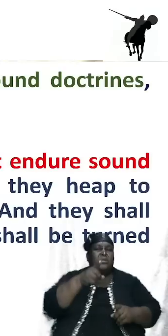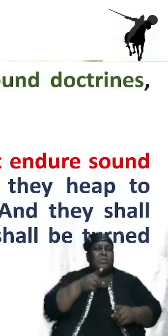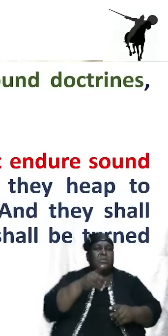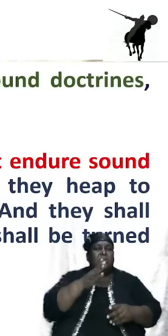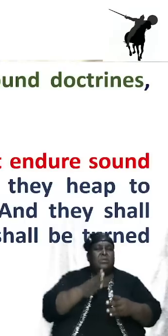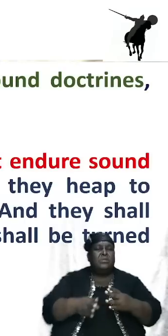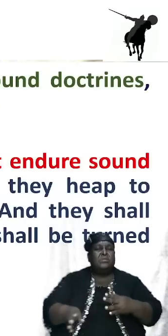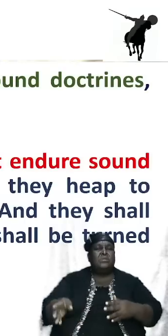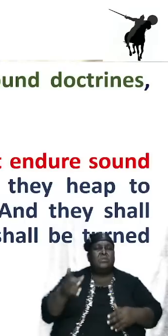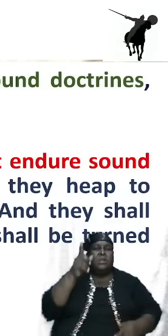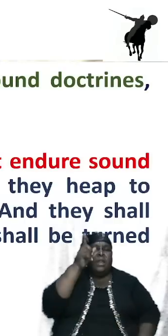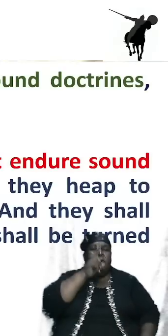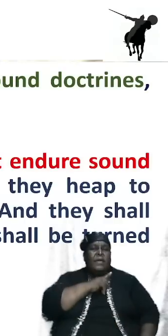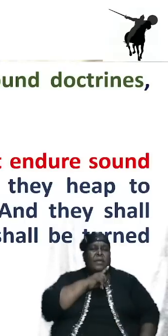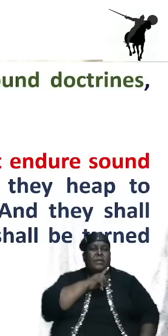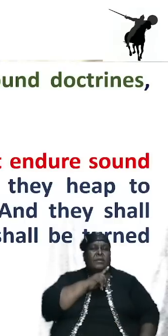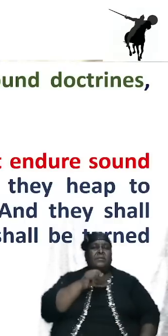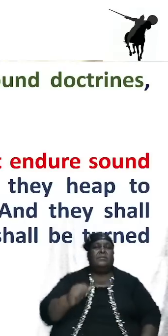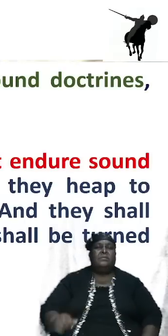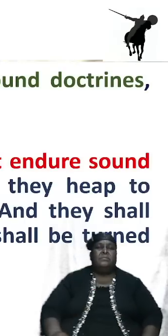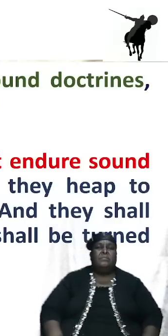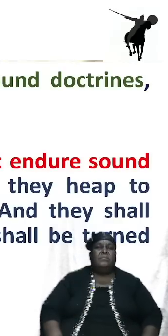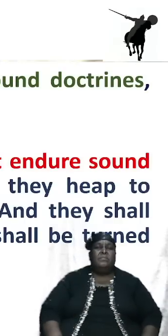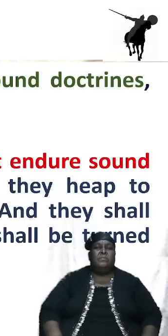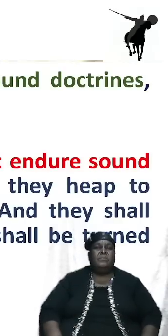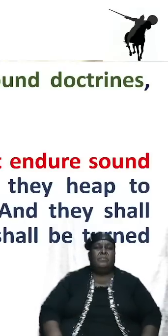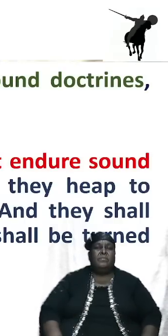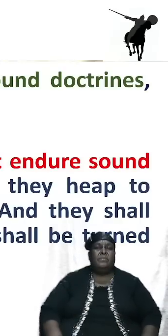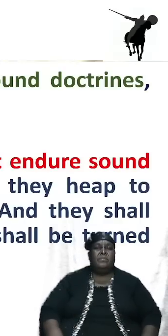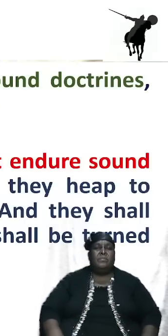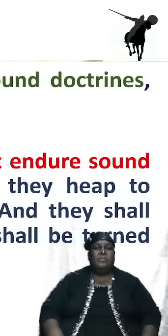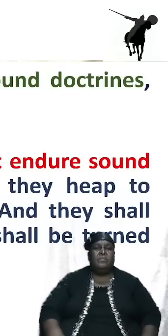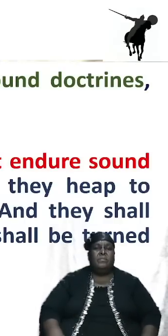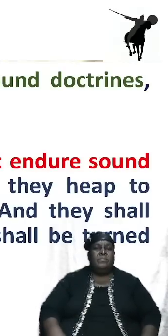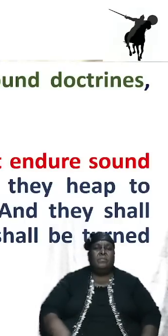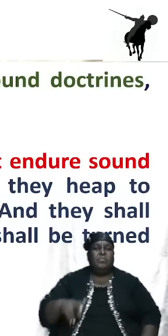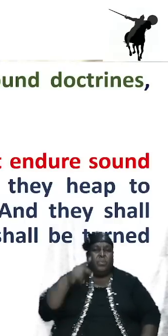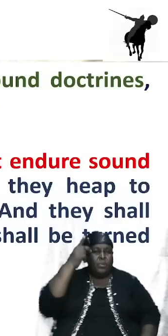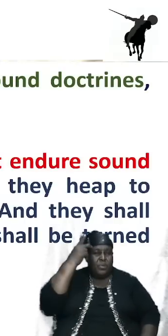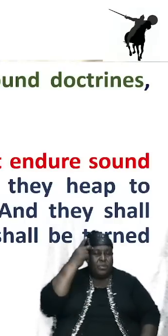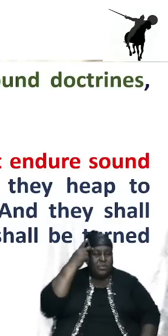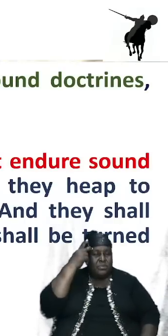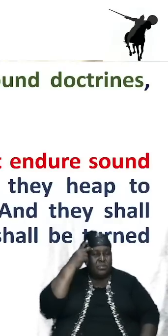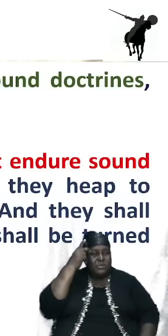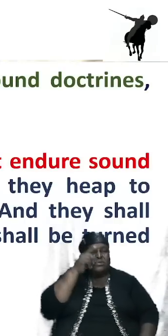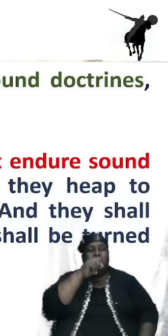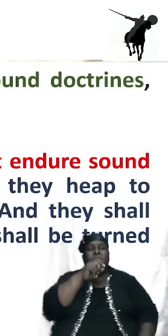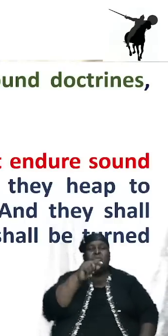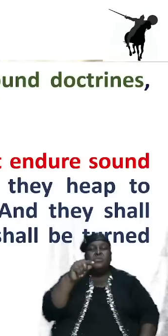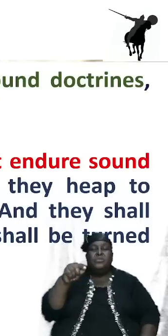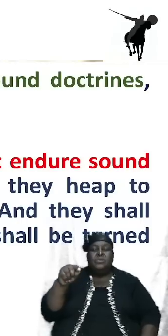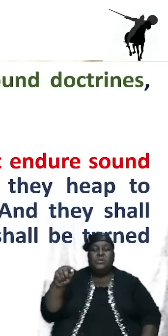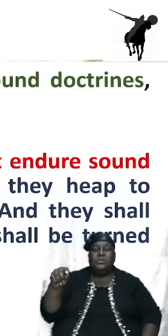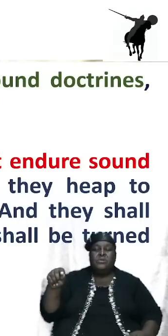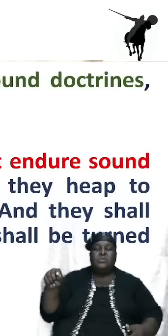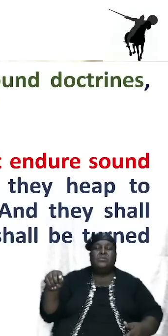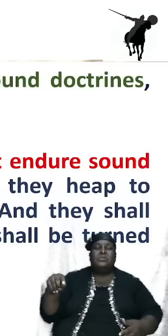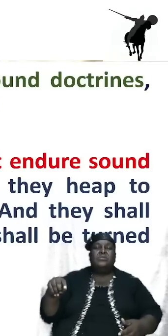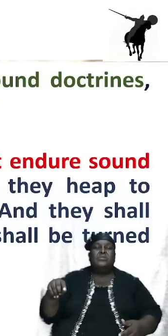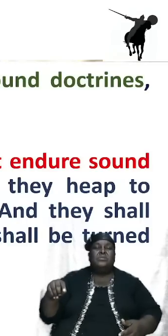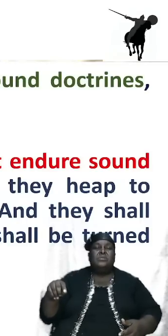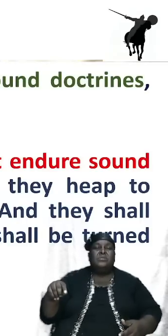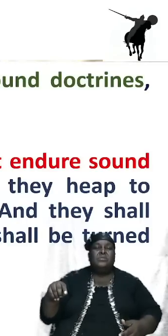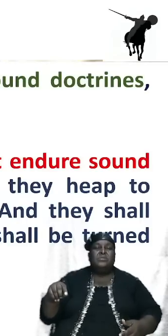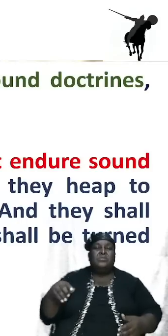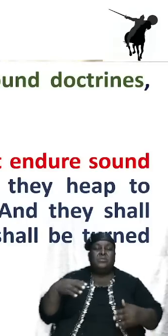particular verse, amen, you realize that Paul was writing to his protege, was writing to his